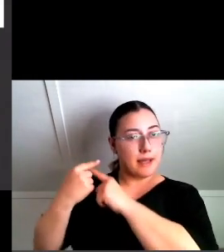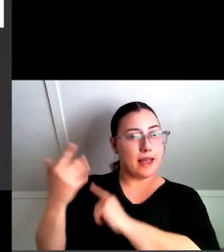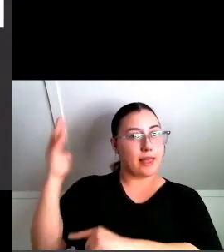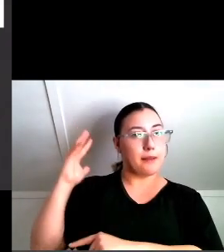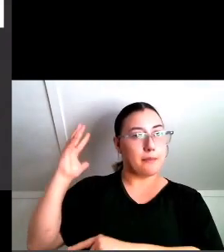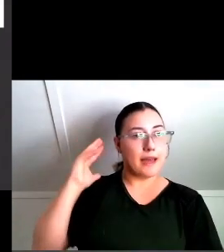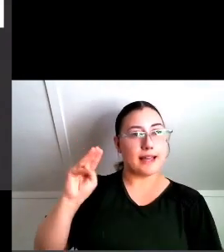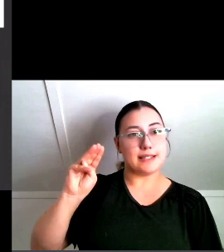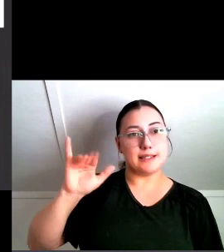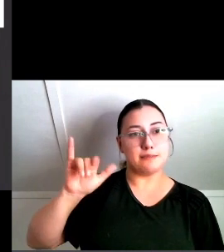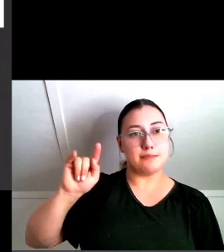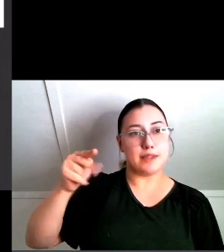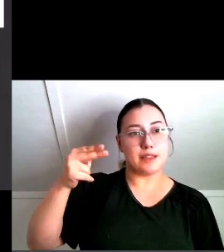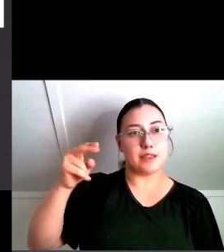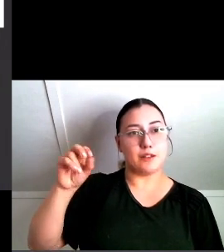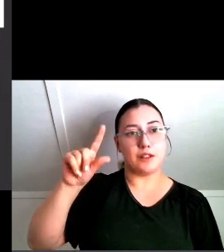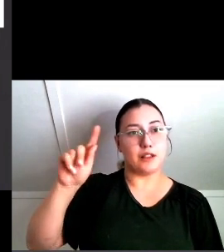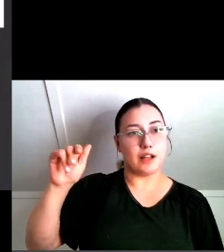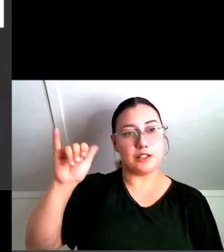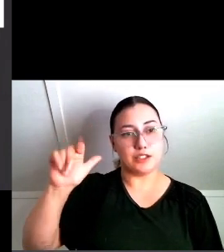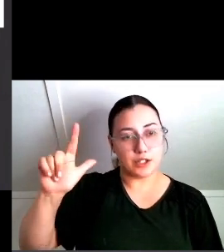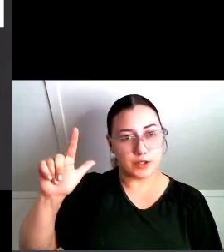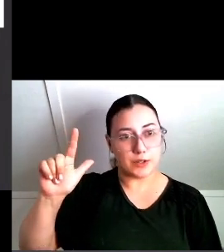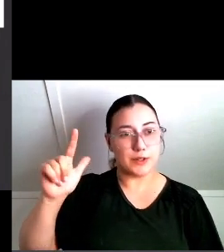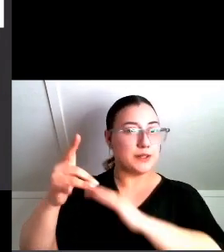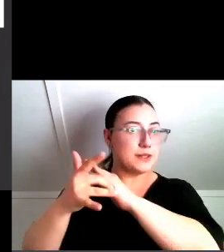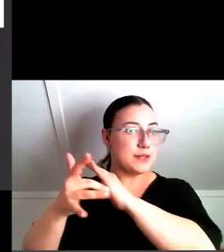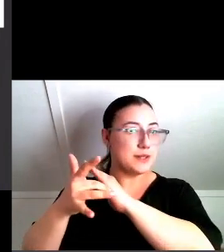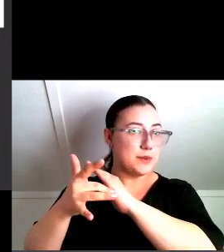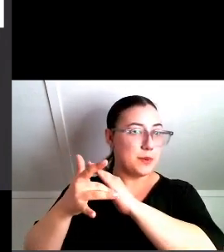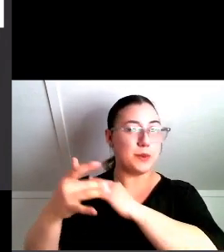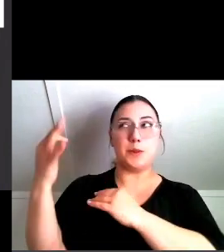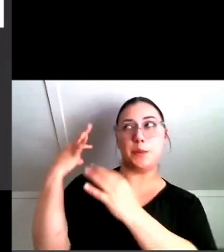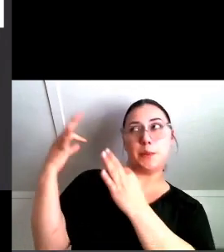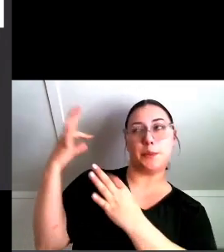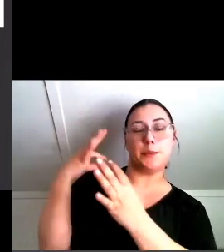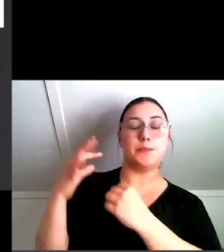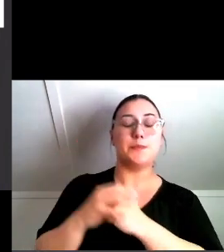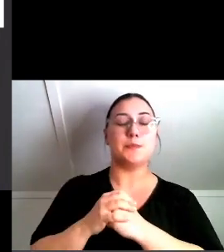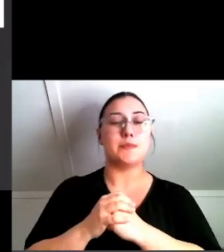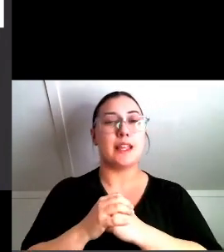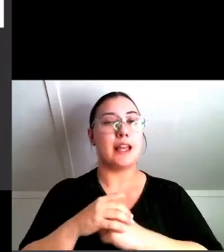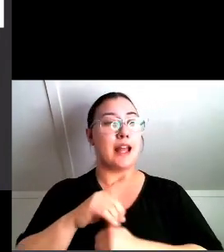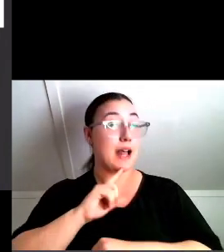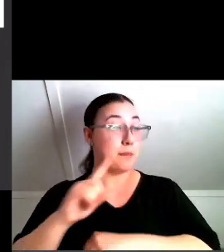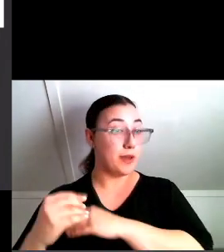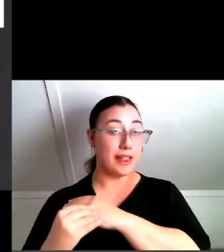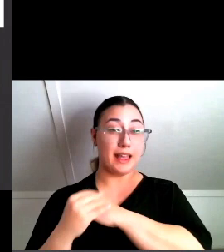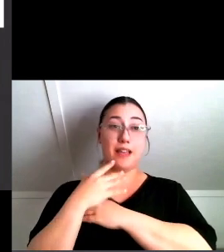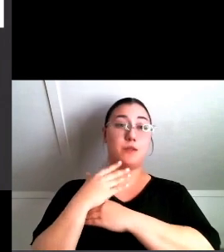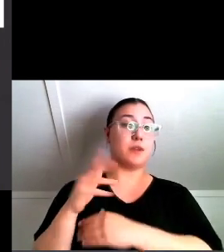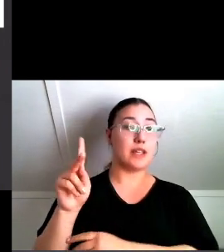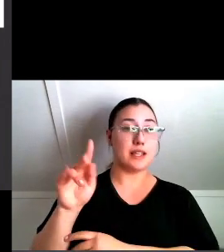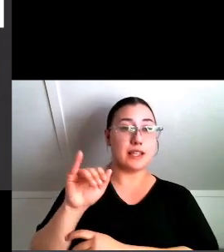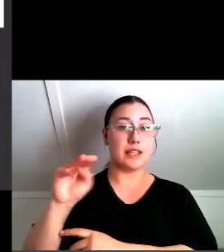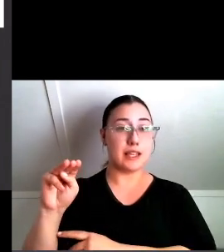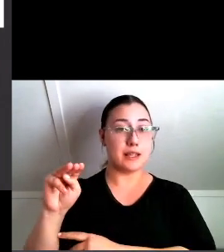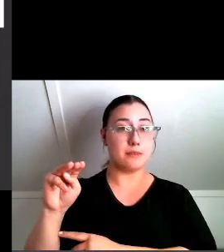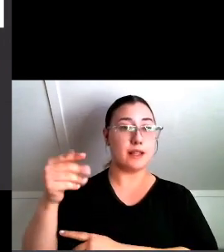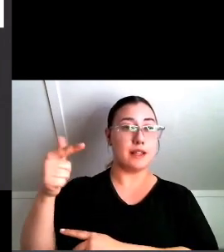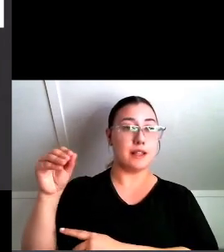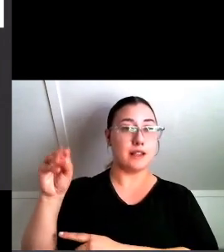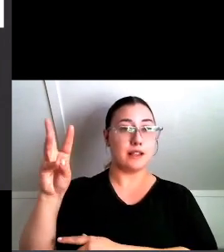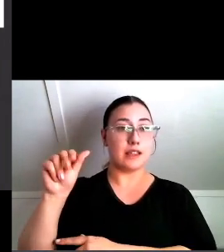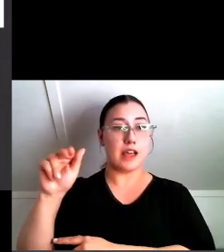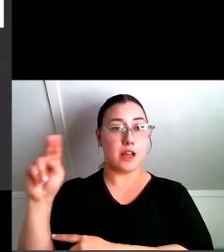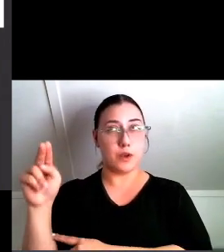for myself, obviously, as someone who thinks about digital humanities, I'm very influenced by Kim Gallen and the idea of a Black digital humanities.